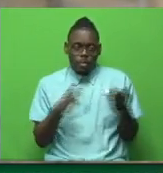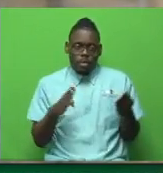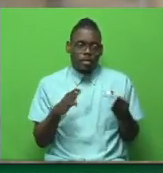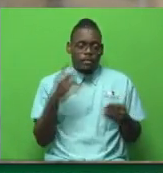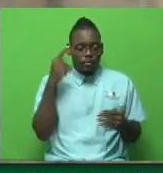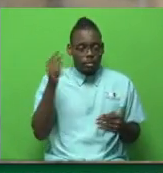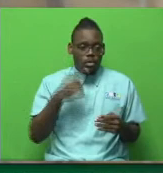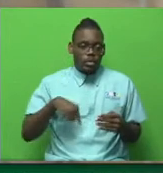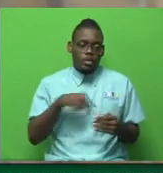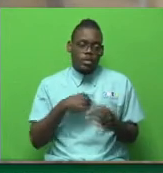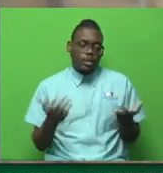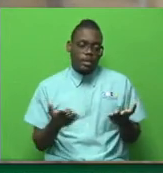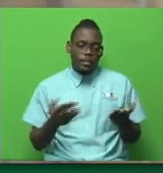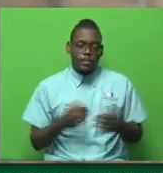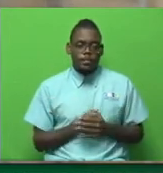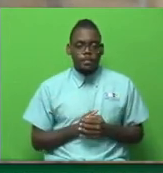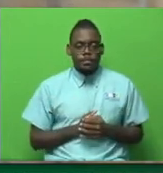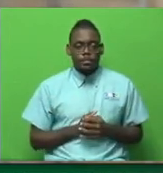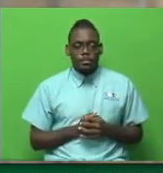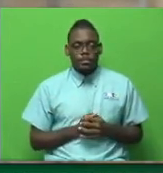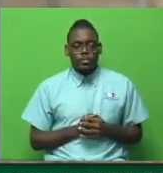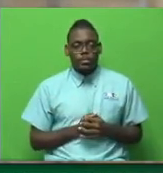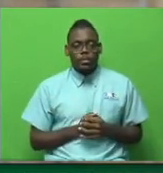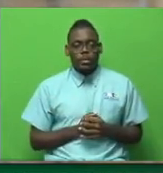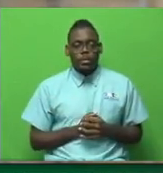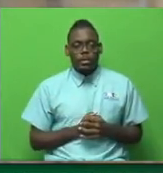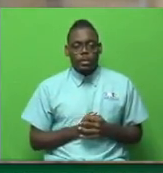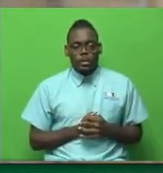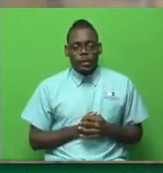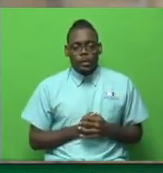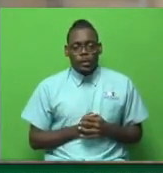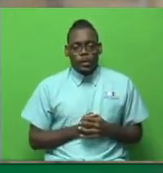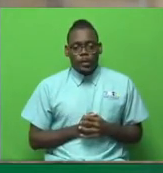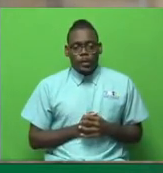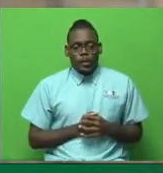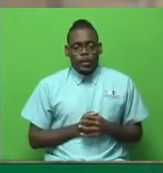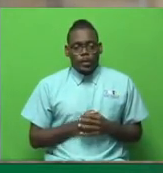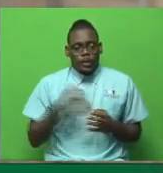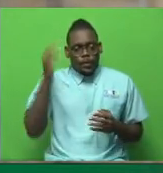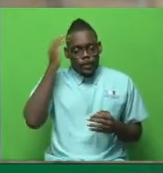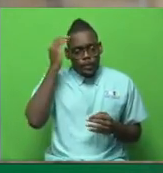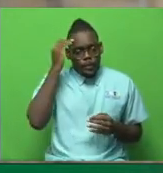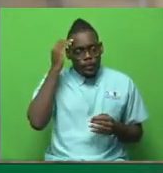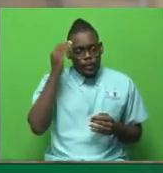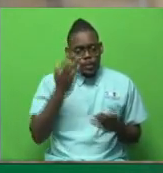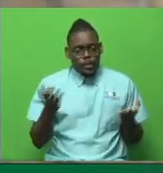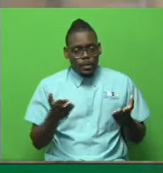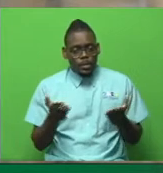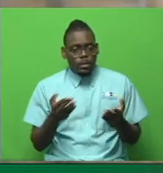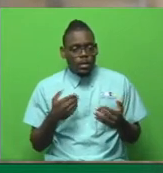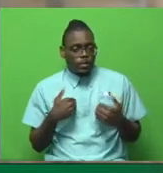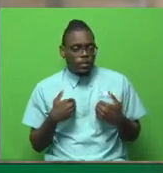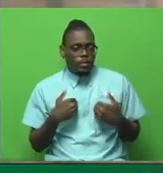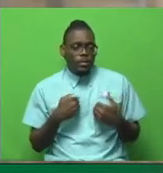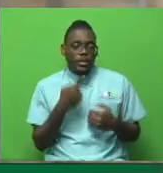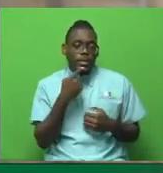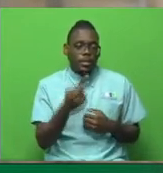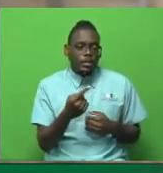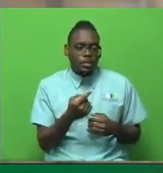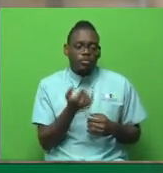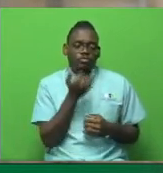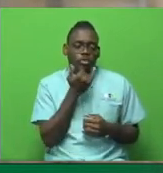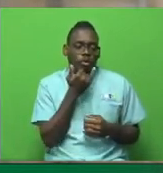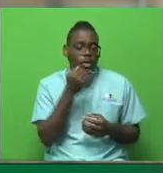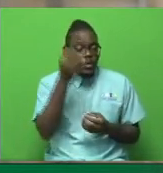one because I know the honorable member would not want to misinform the national Community also I'd like to inform the honorable